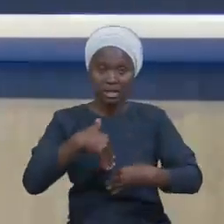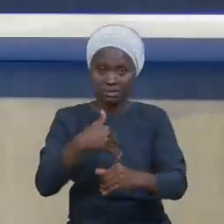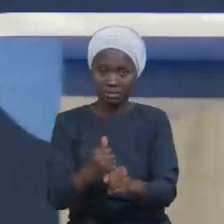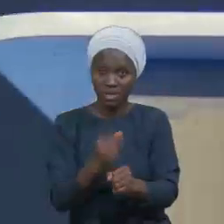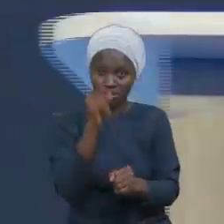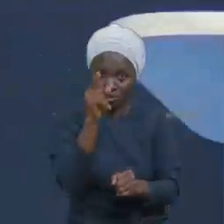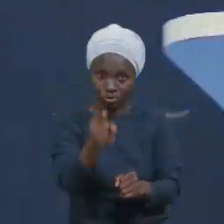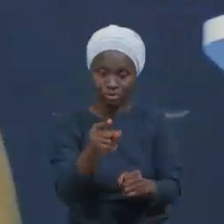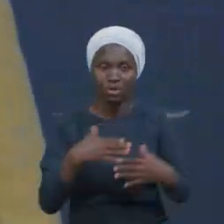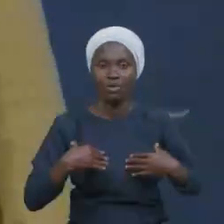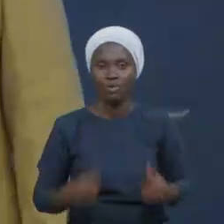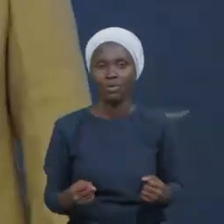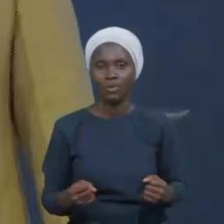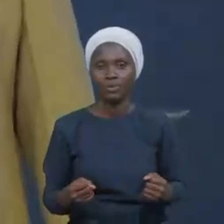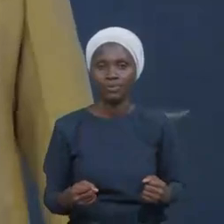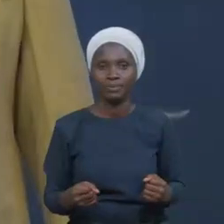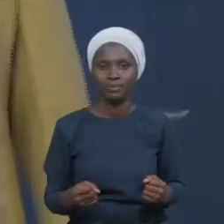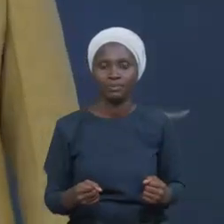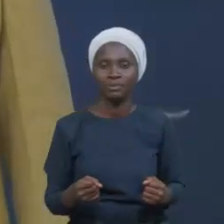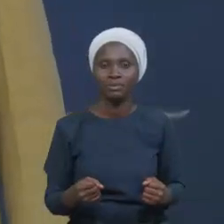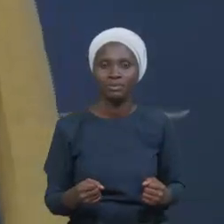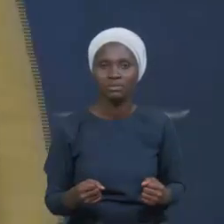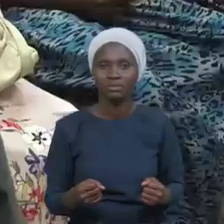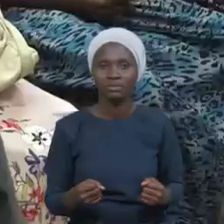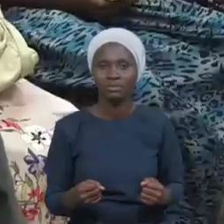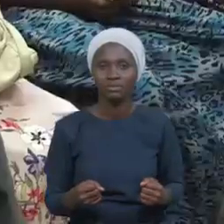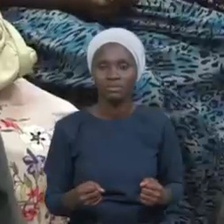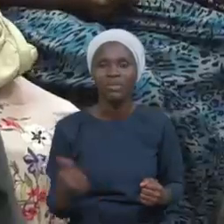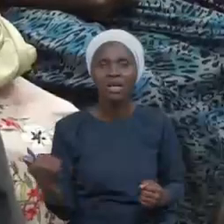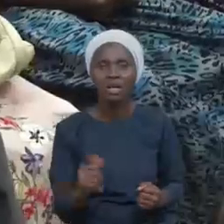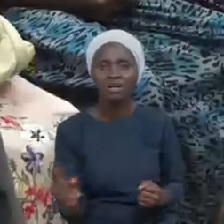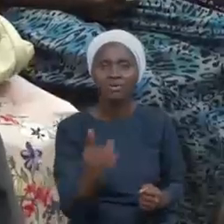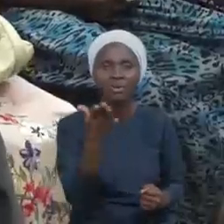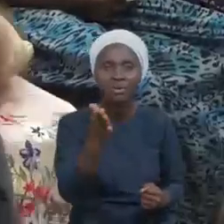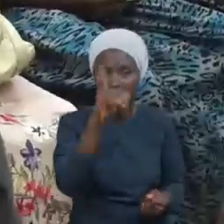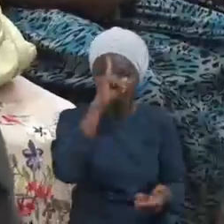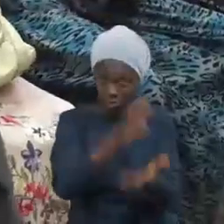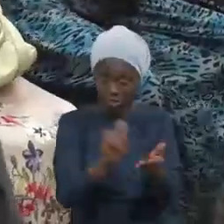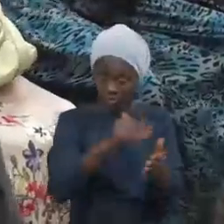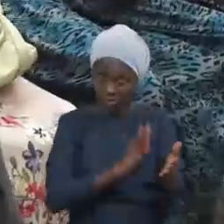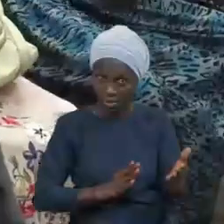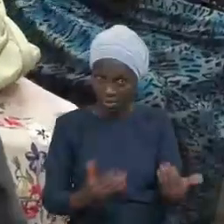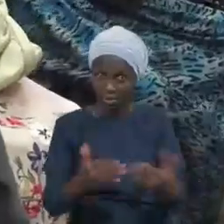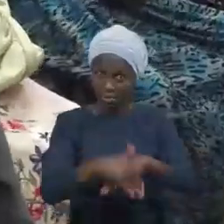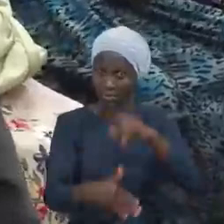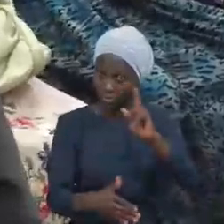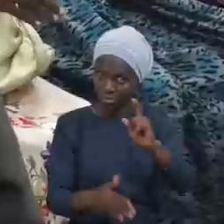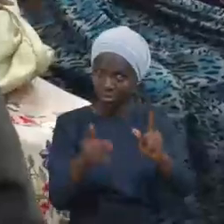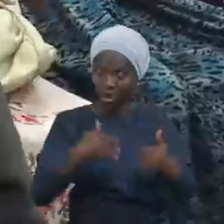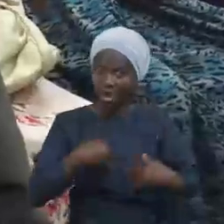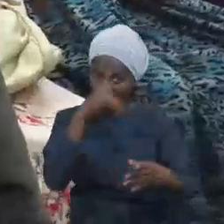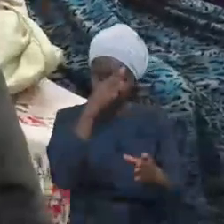thee whole. Anybody believe in Christ tonight? Having faith in Christ